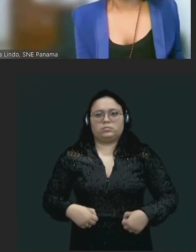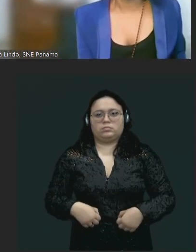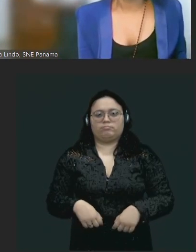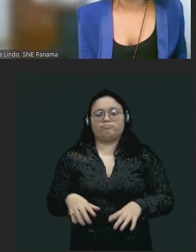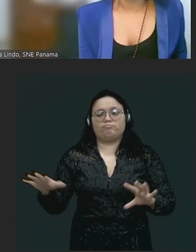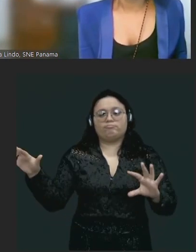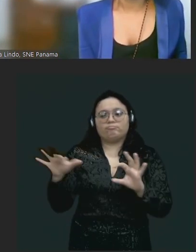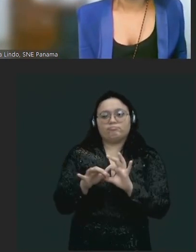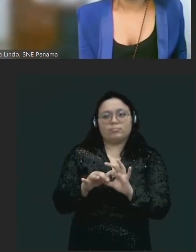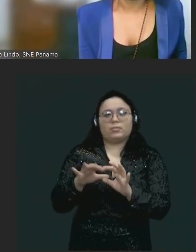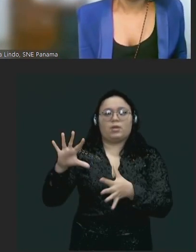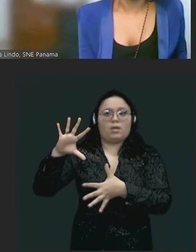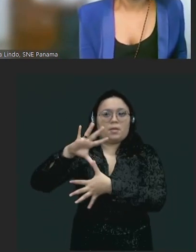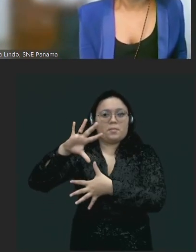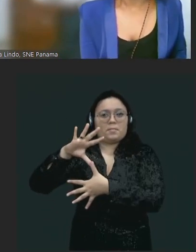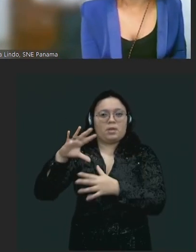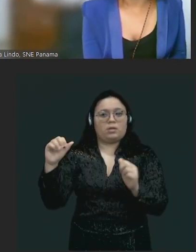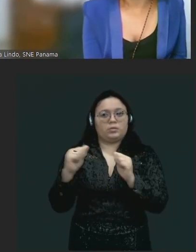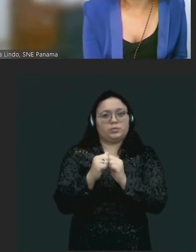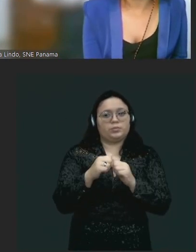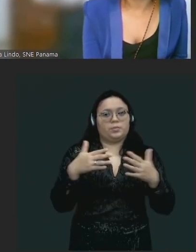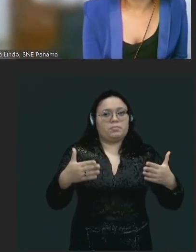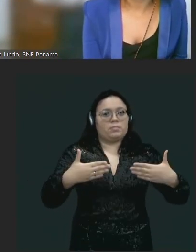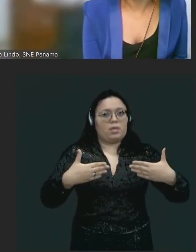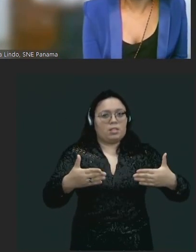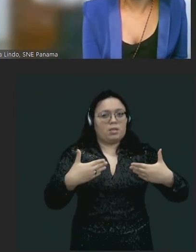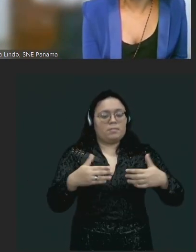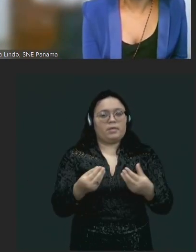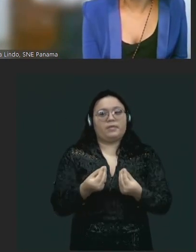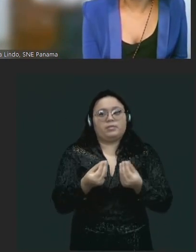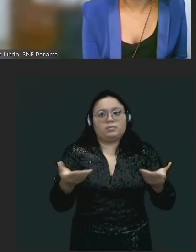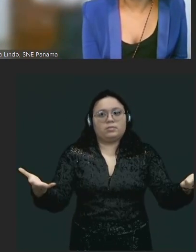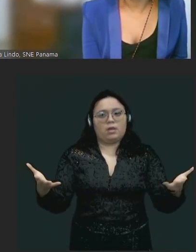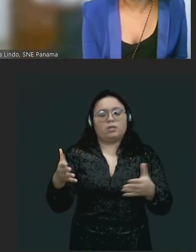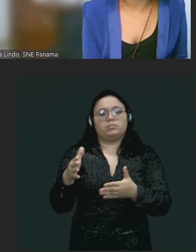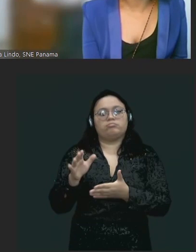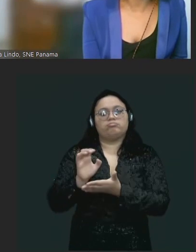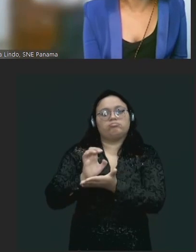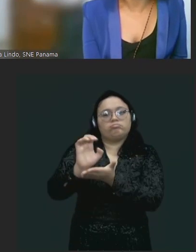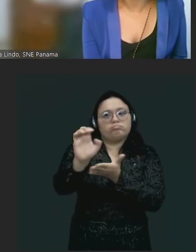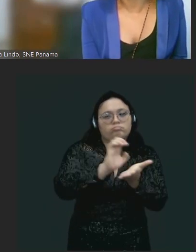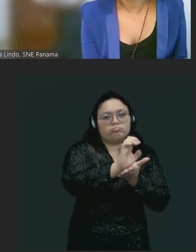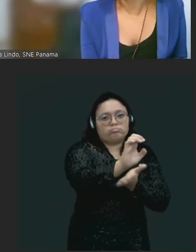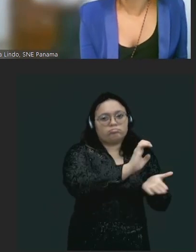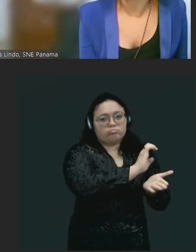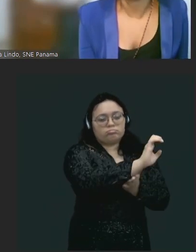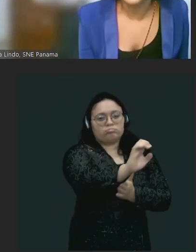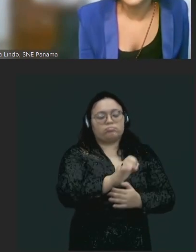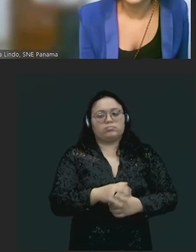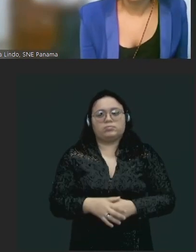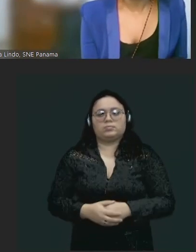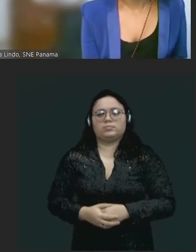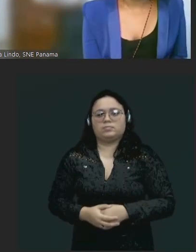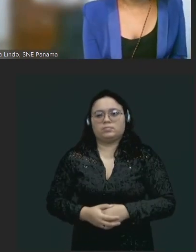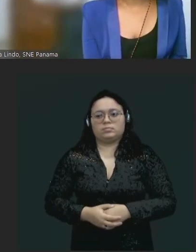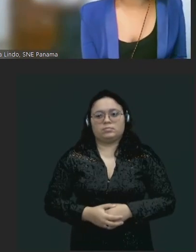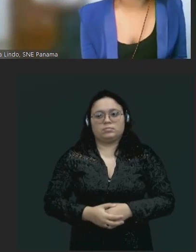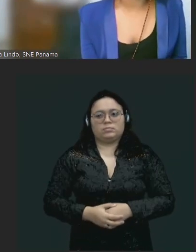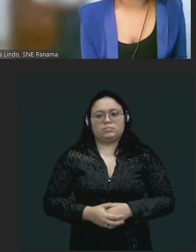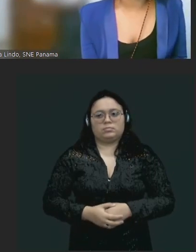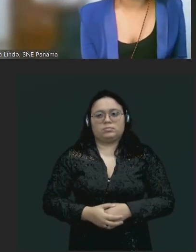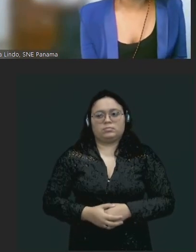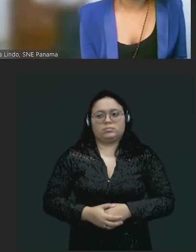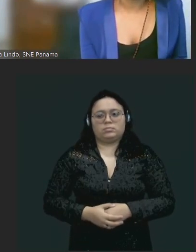to expand the business to a regional distribution hub. Looking forward to create an